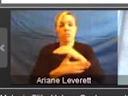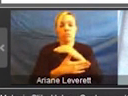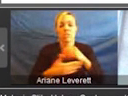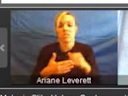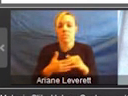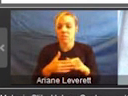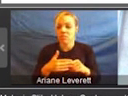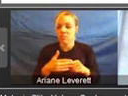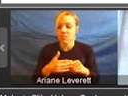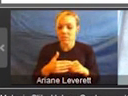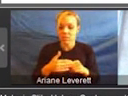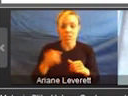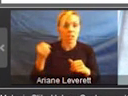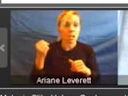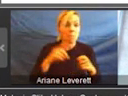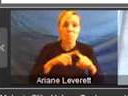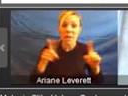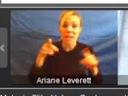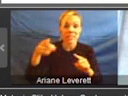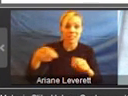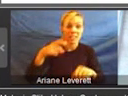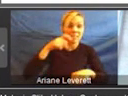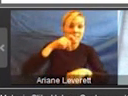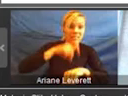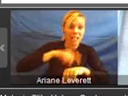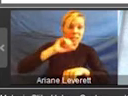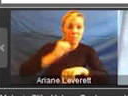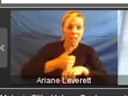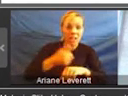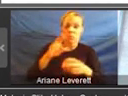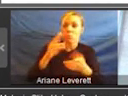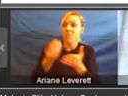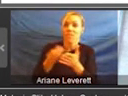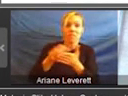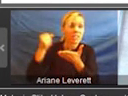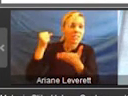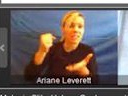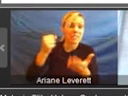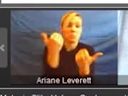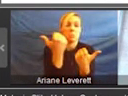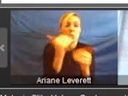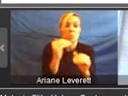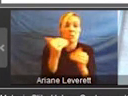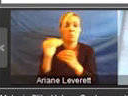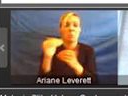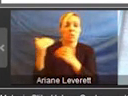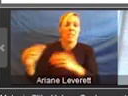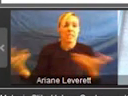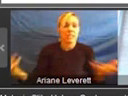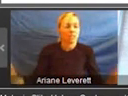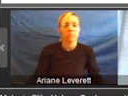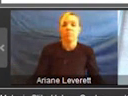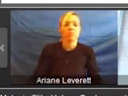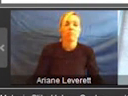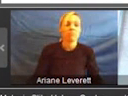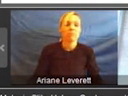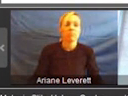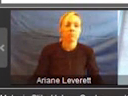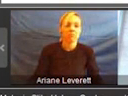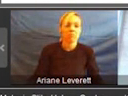time, project timelines or funding timelines. So when such processes